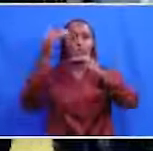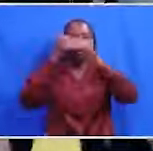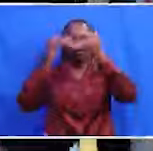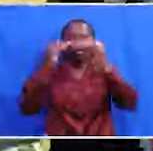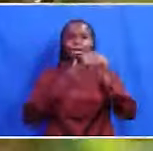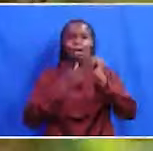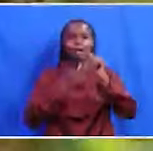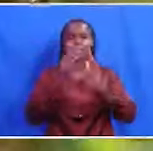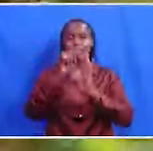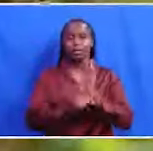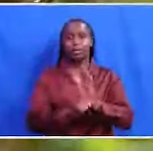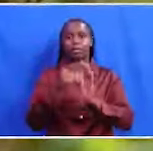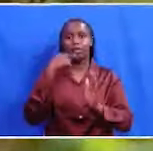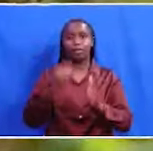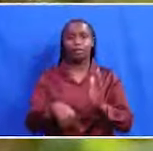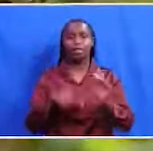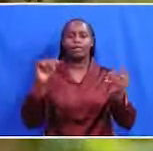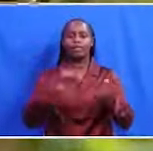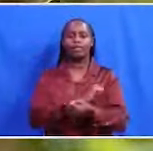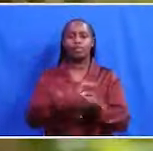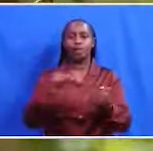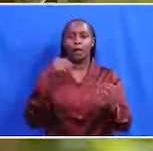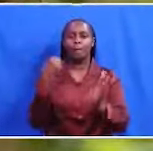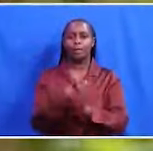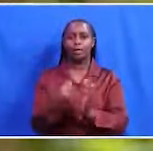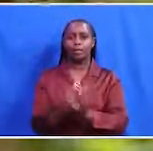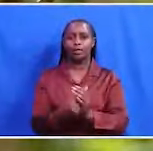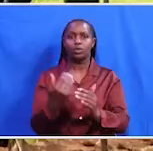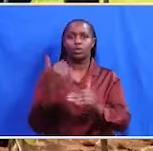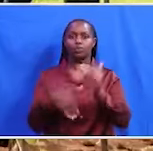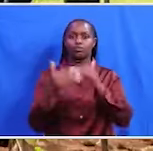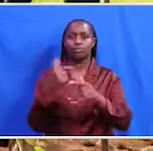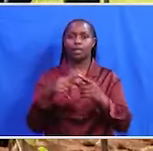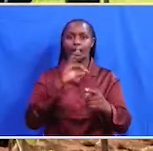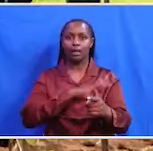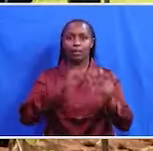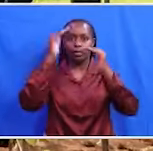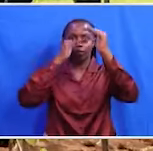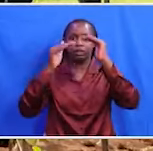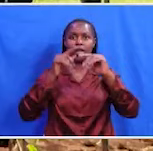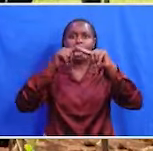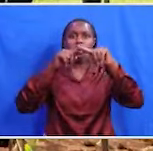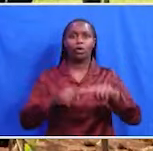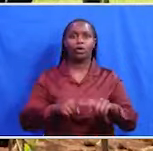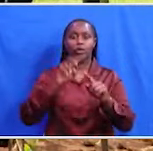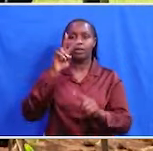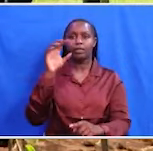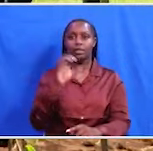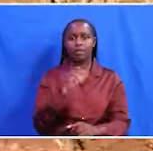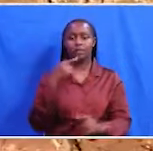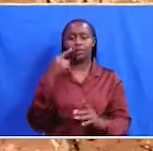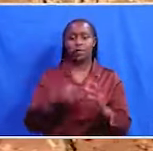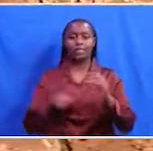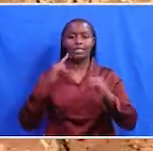initiating multi-million apple project to generate income for the university. According to the VC, the 600